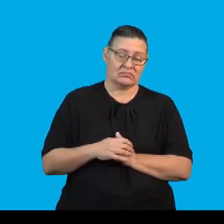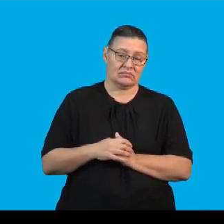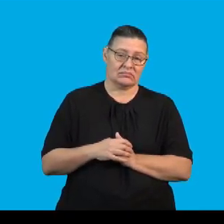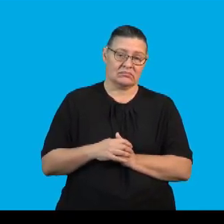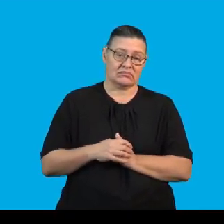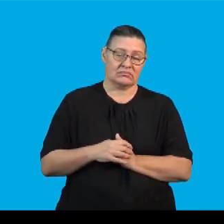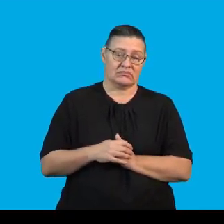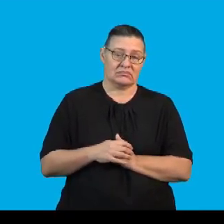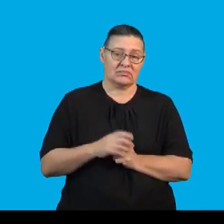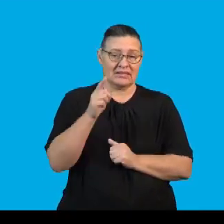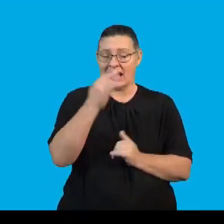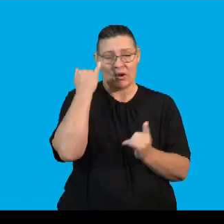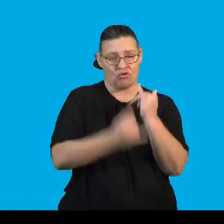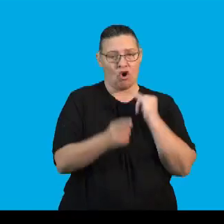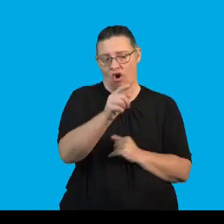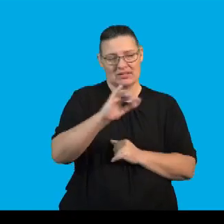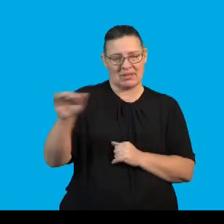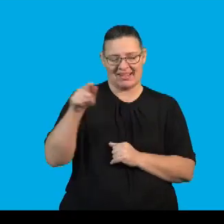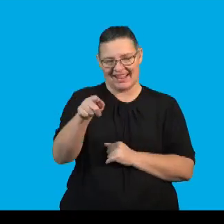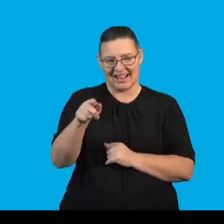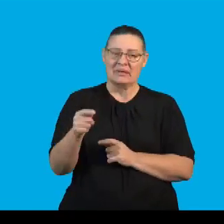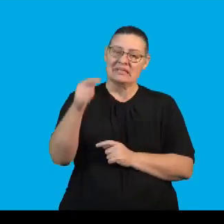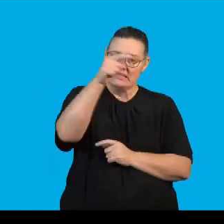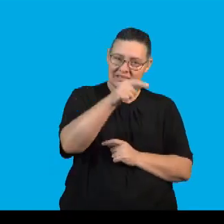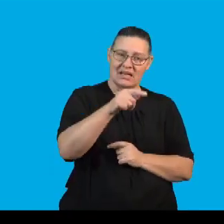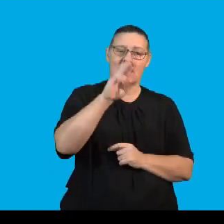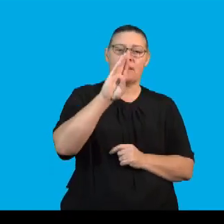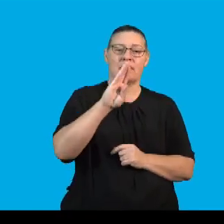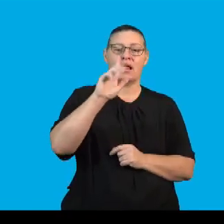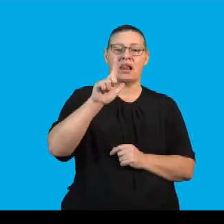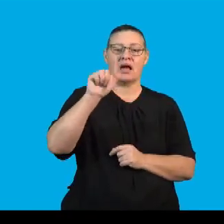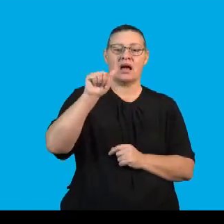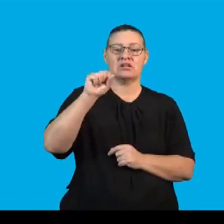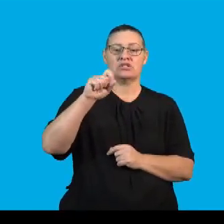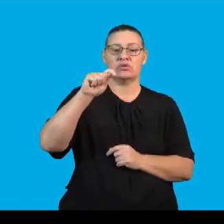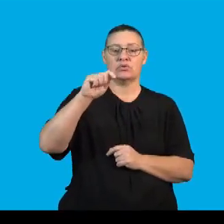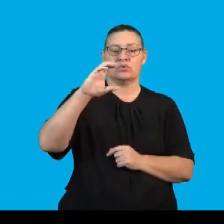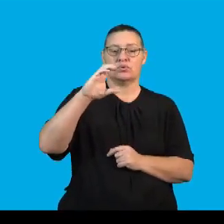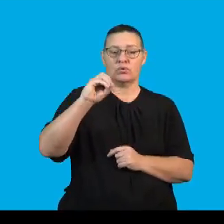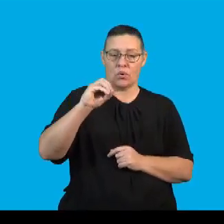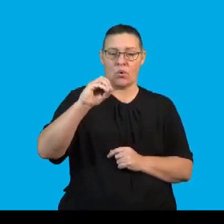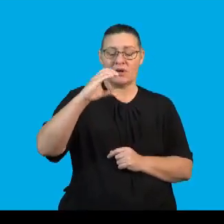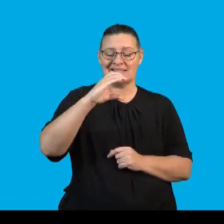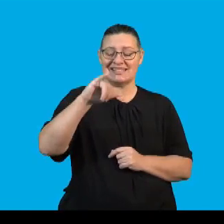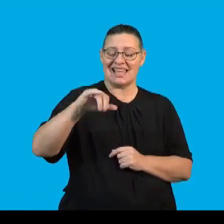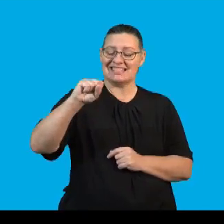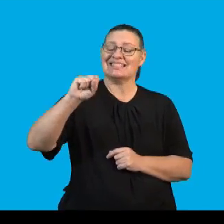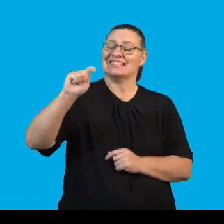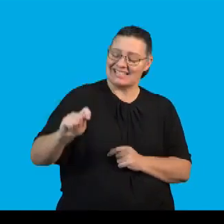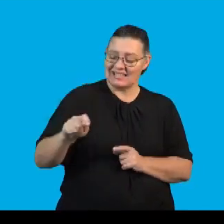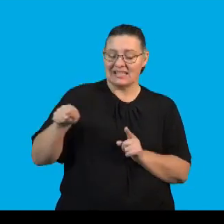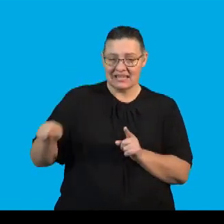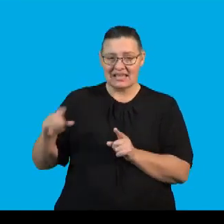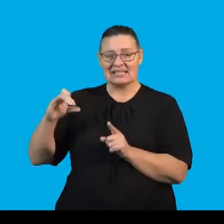blastocyte. This is incorrect. I can safely put this wrong. Blastocyte is incorrect. Blastocyst,